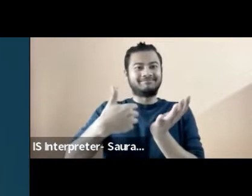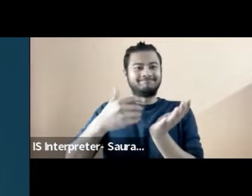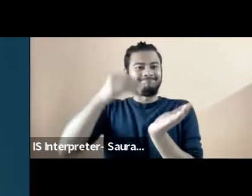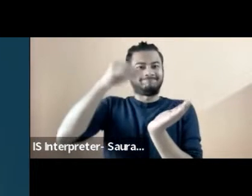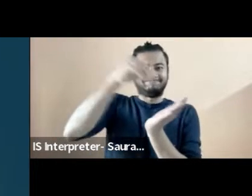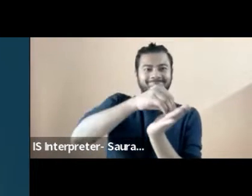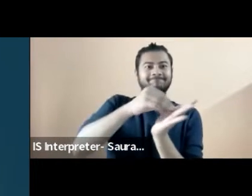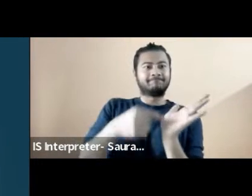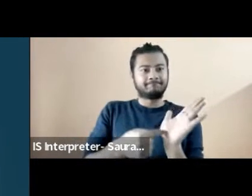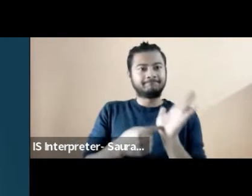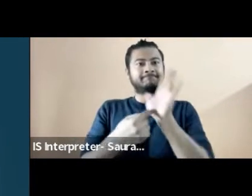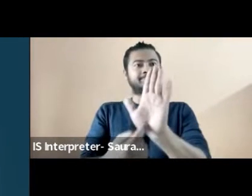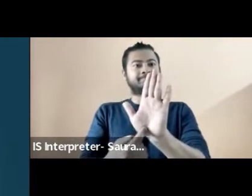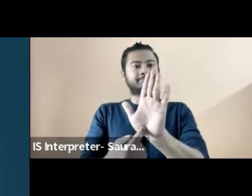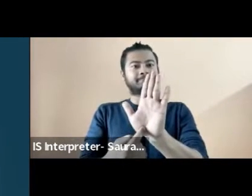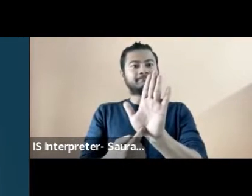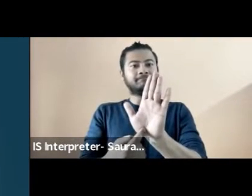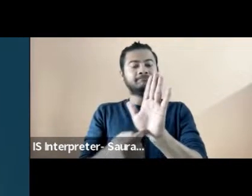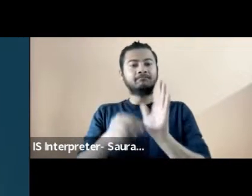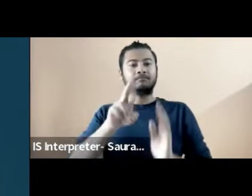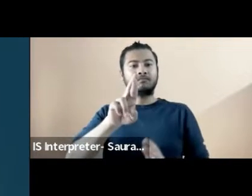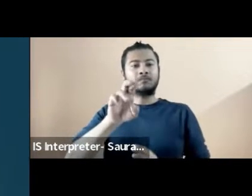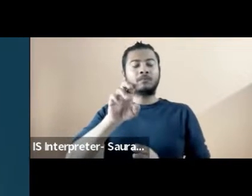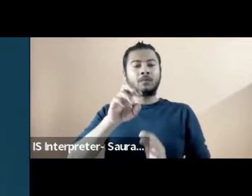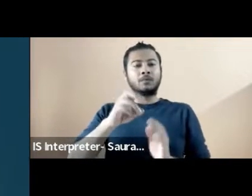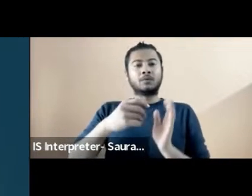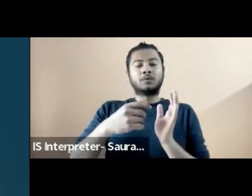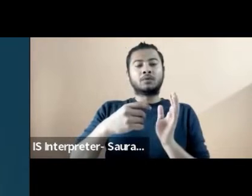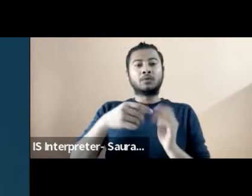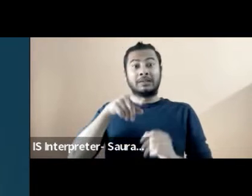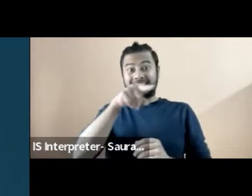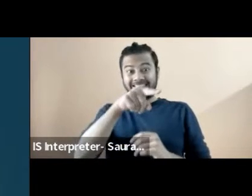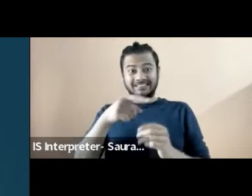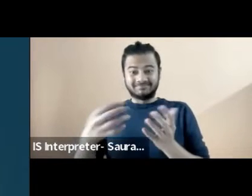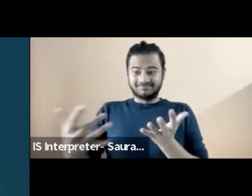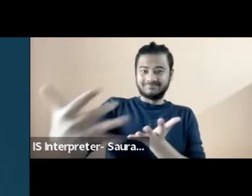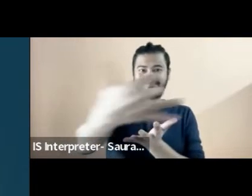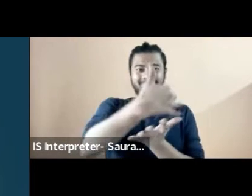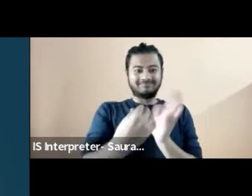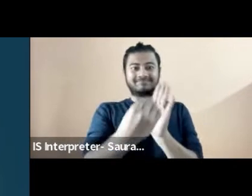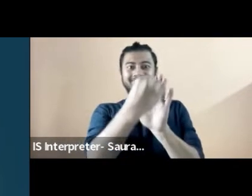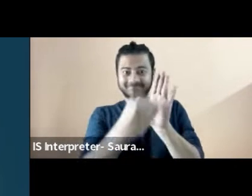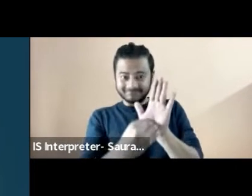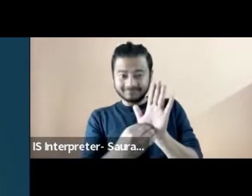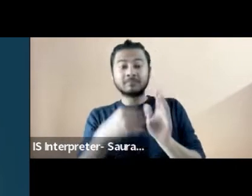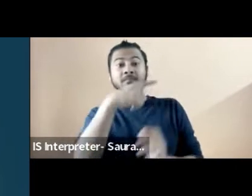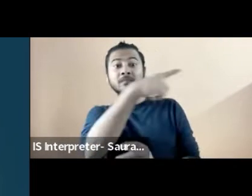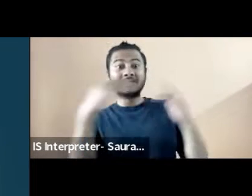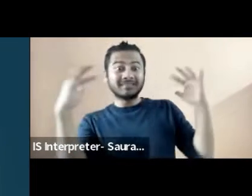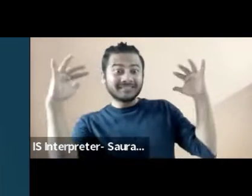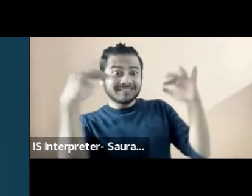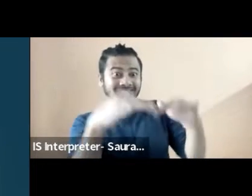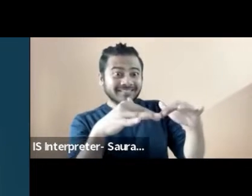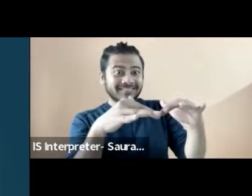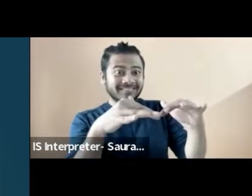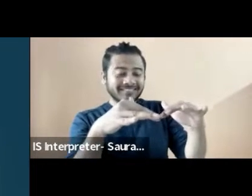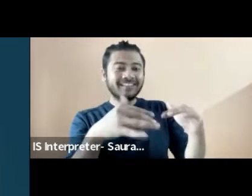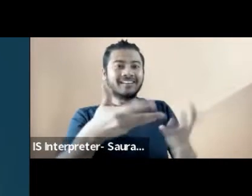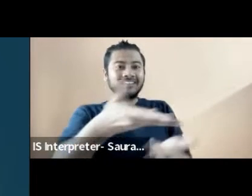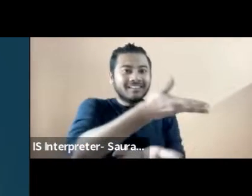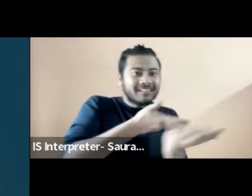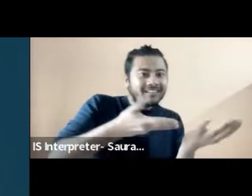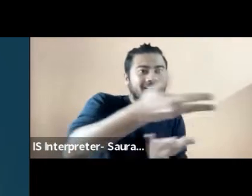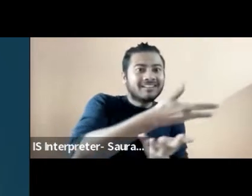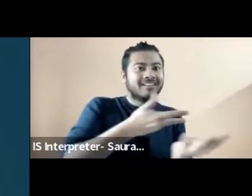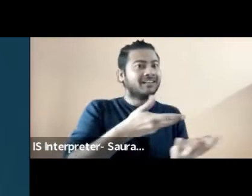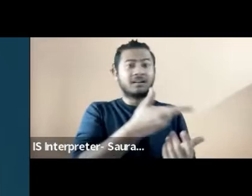annotated, and it represents it has the conversations of the seminars directly, and also it